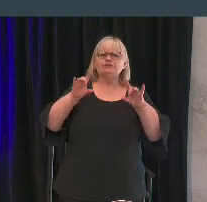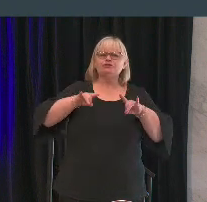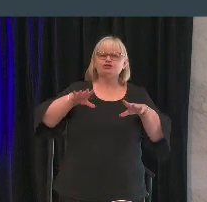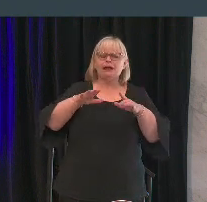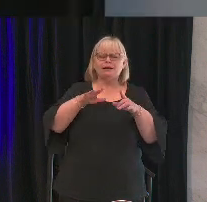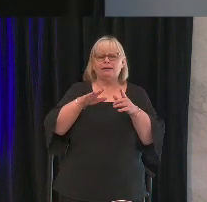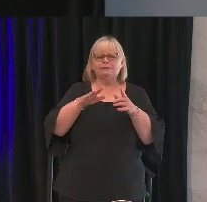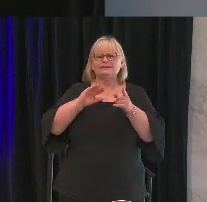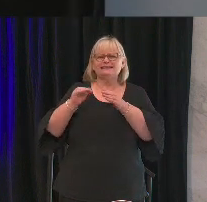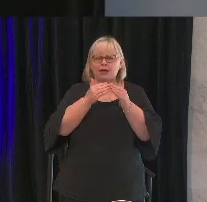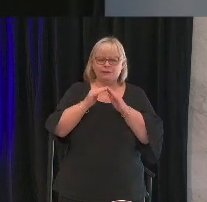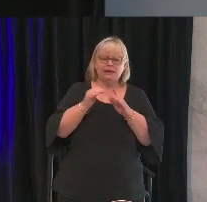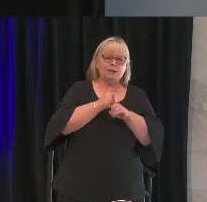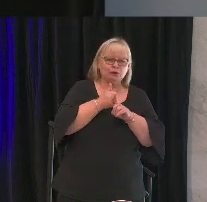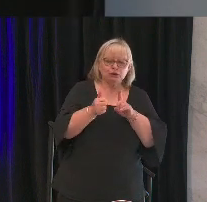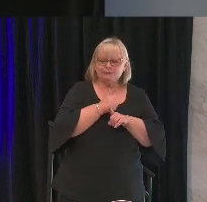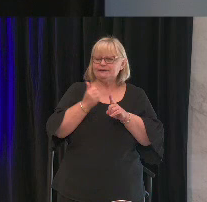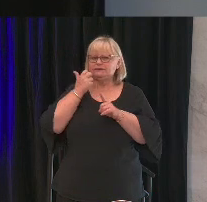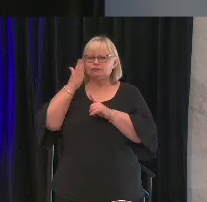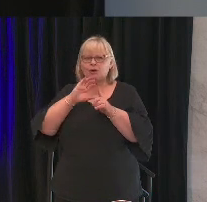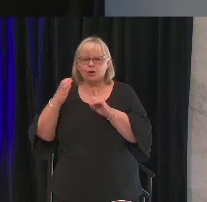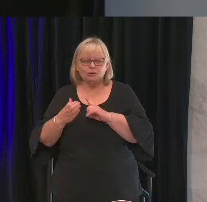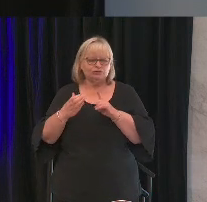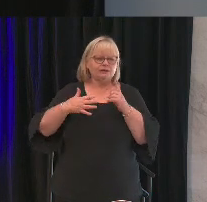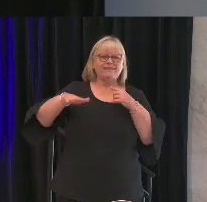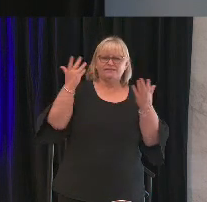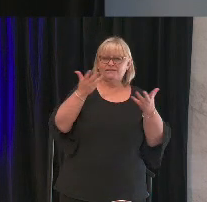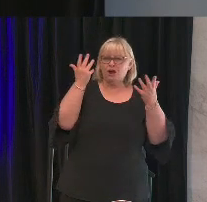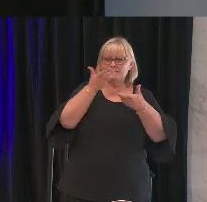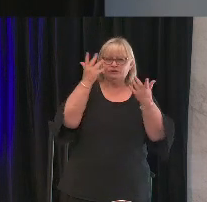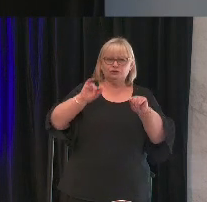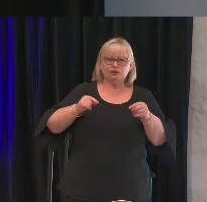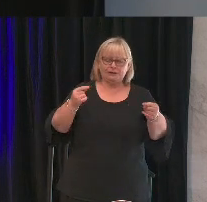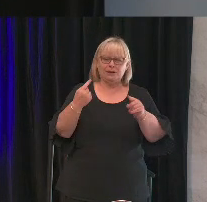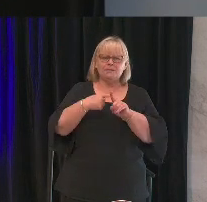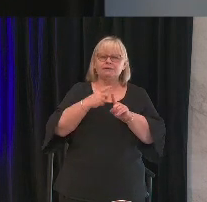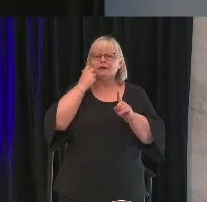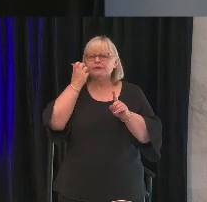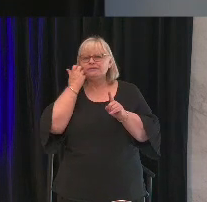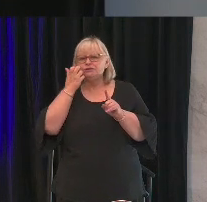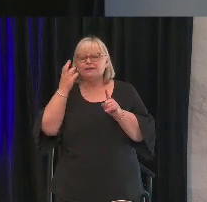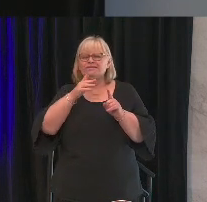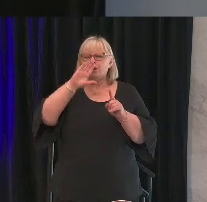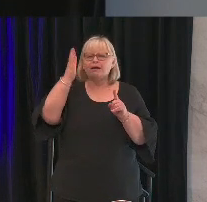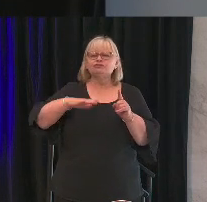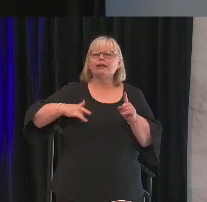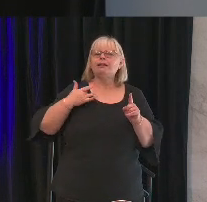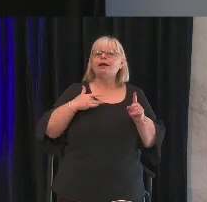including abuse, Indigenous culture, environmental challenges, and the hardships and future of rural life.